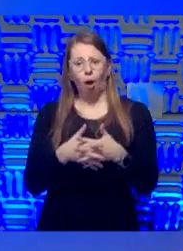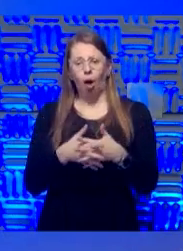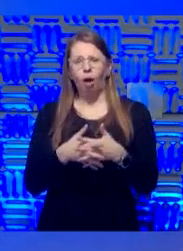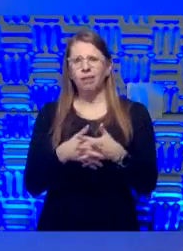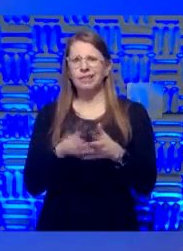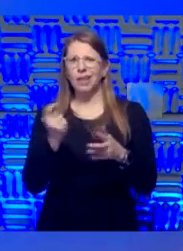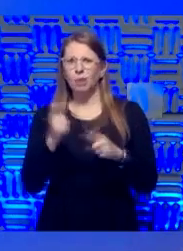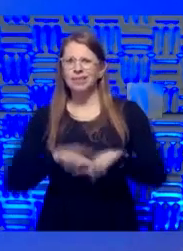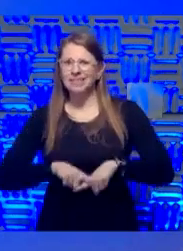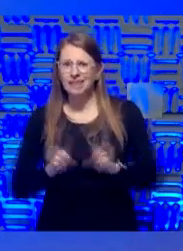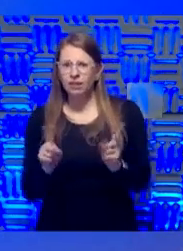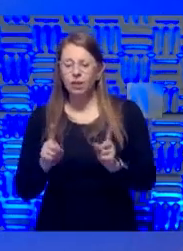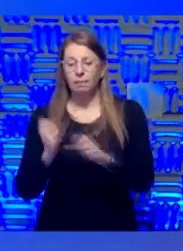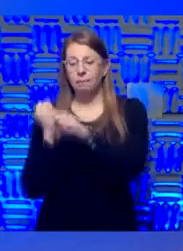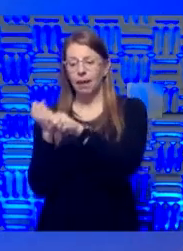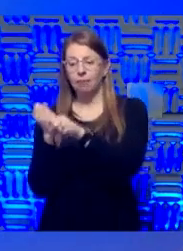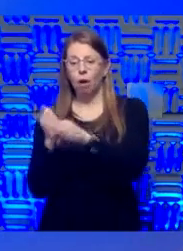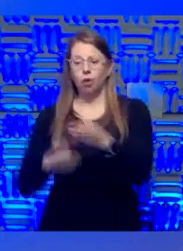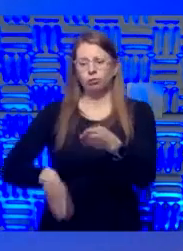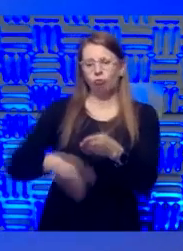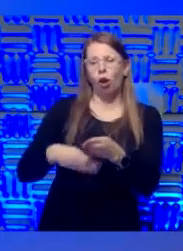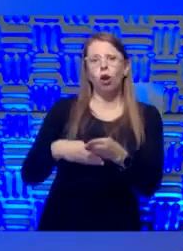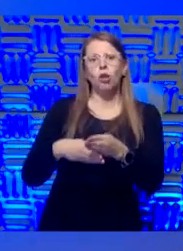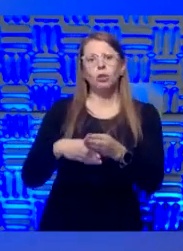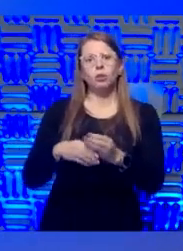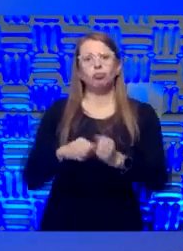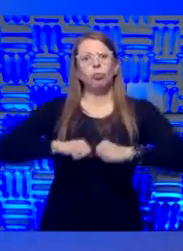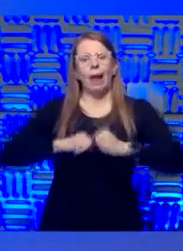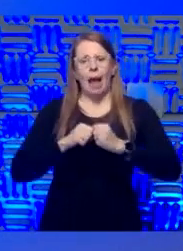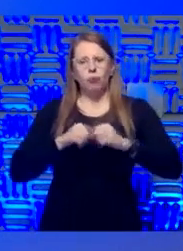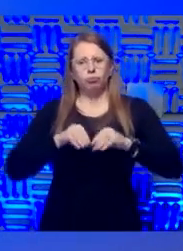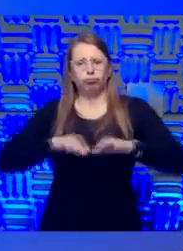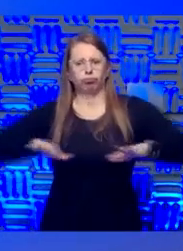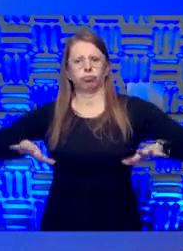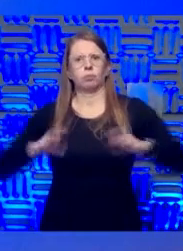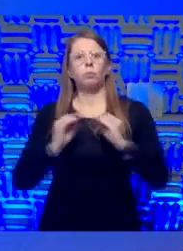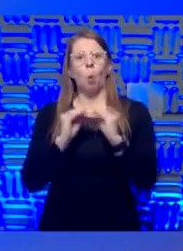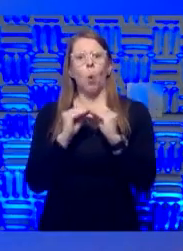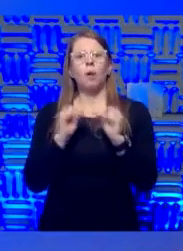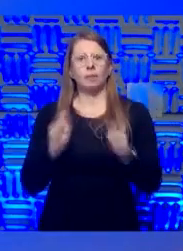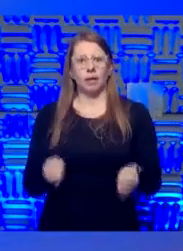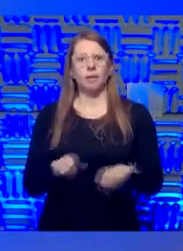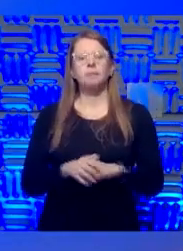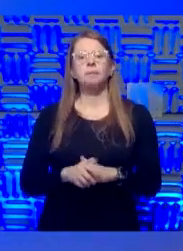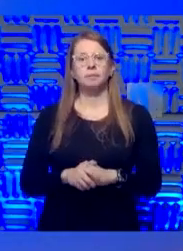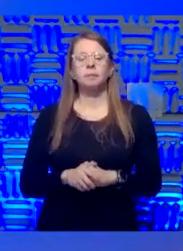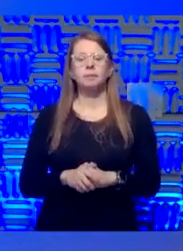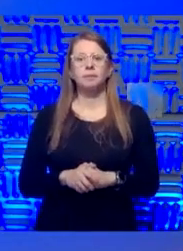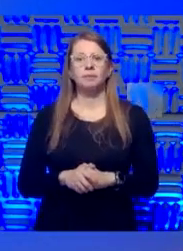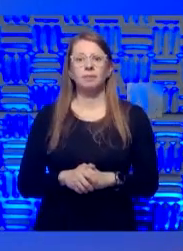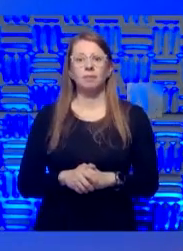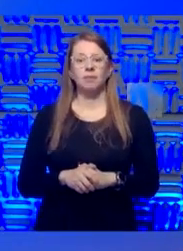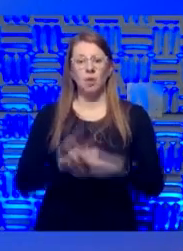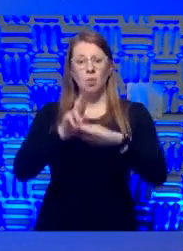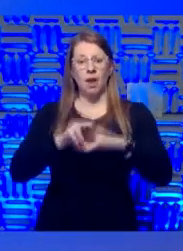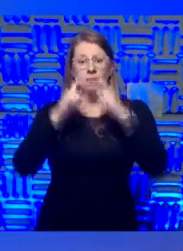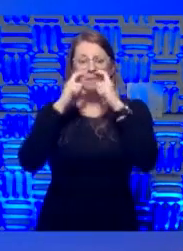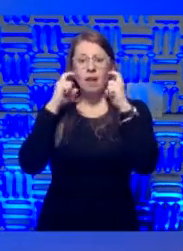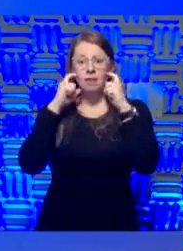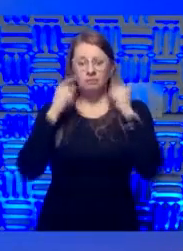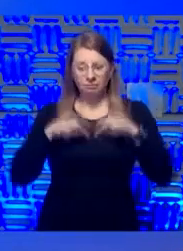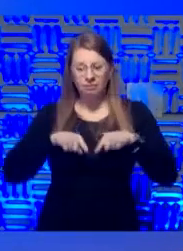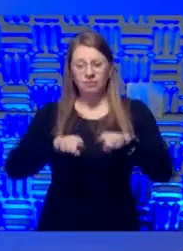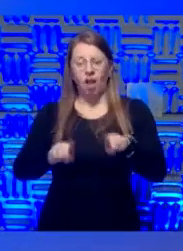bit different, but certainly baseball, soccer, it's a little bit more spread out. You probably are not going to be wearing a mask while being